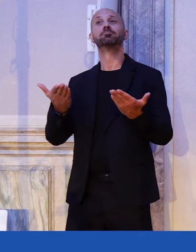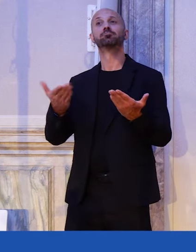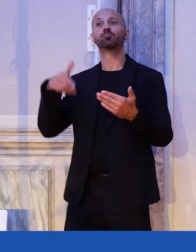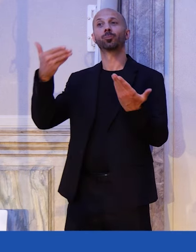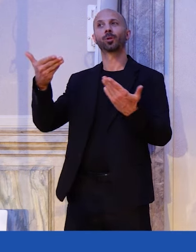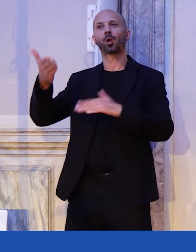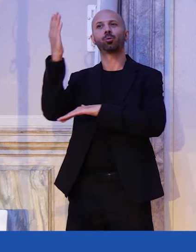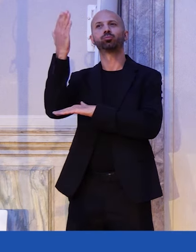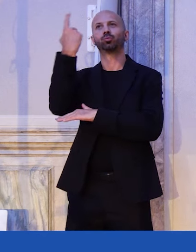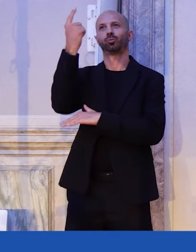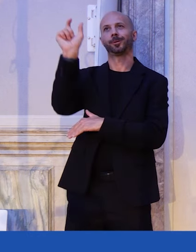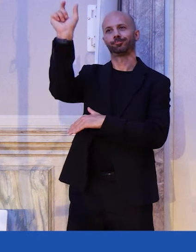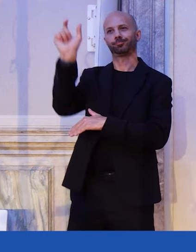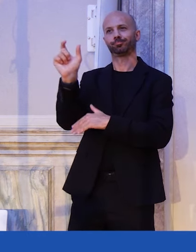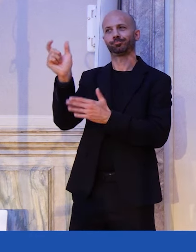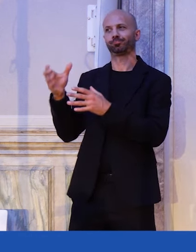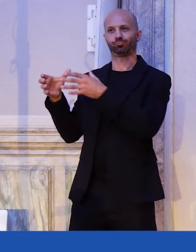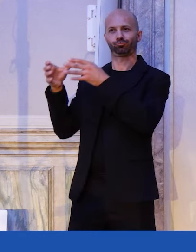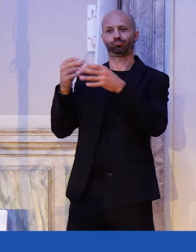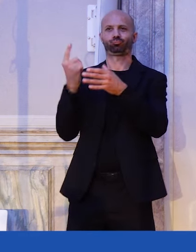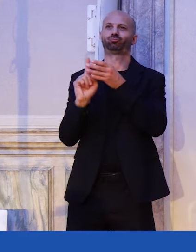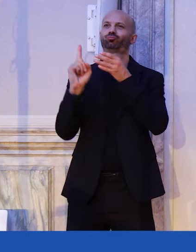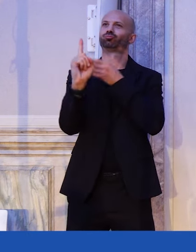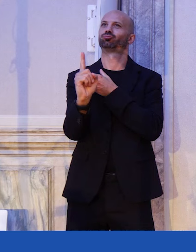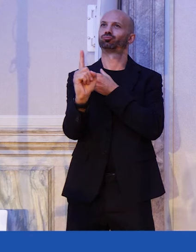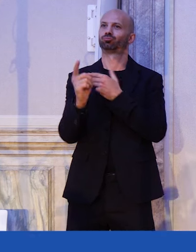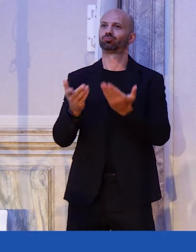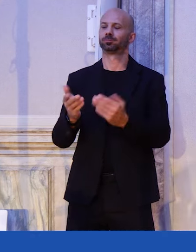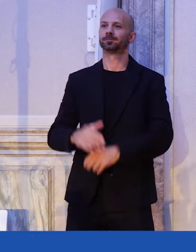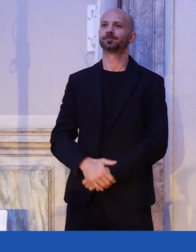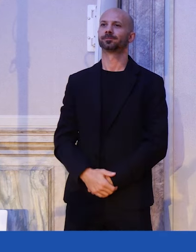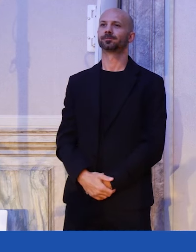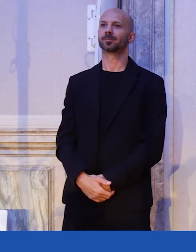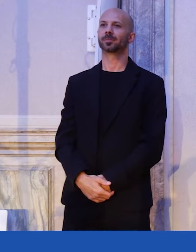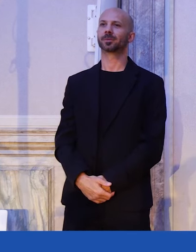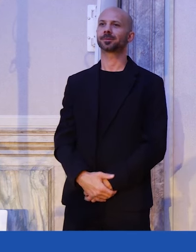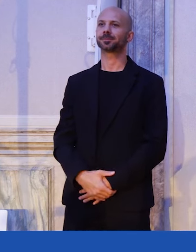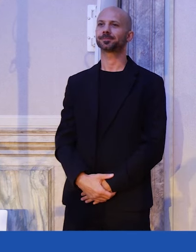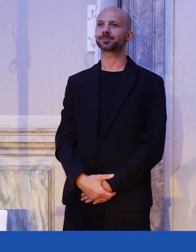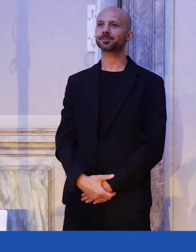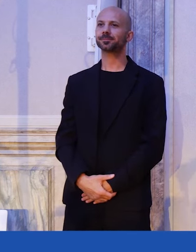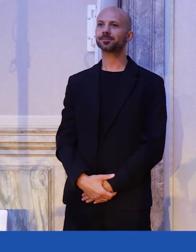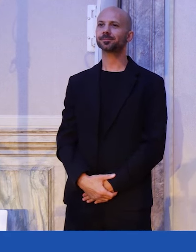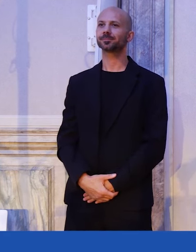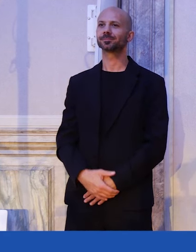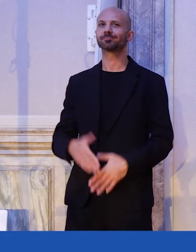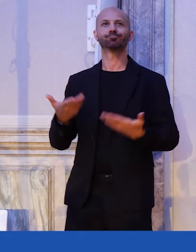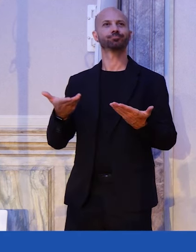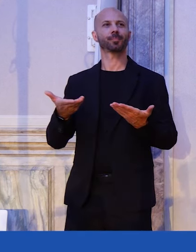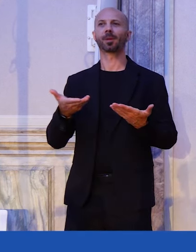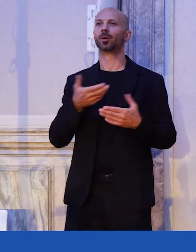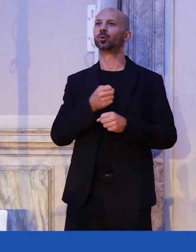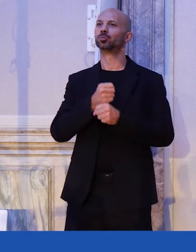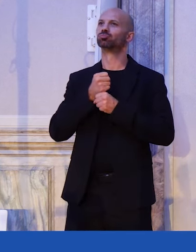read his speech on behalf of the whole ensemble beh of Ensemble mod thank you to the Dennis